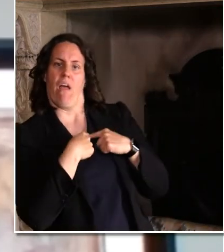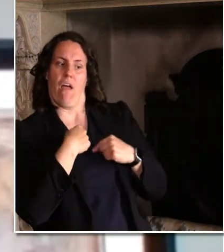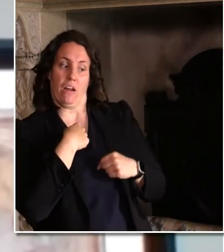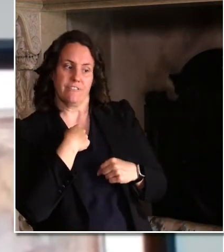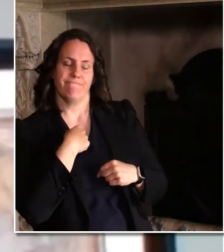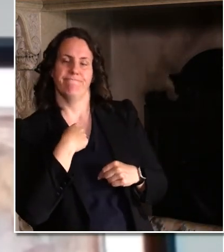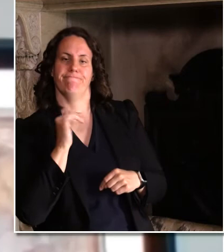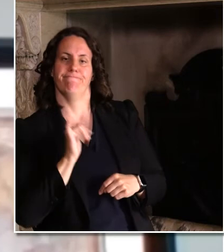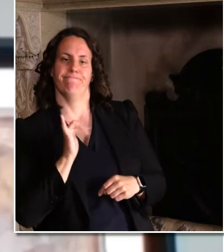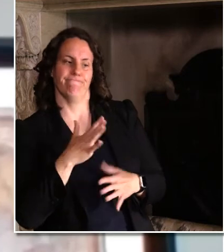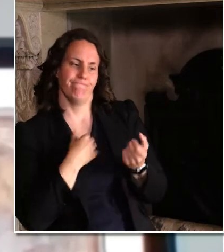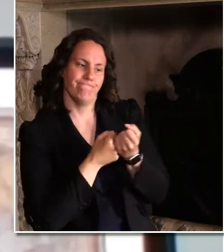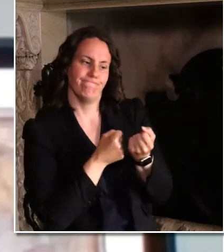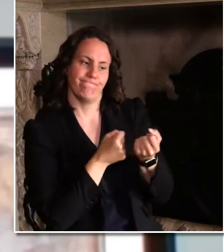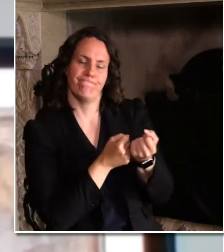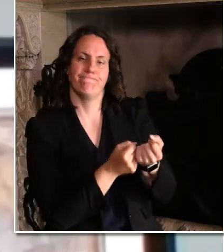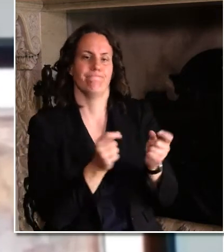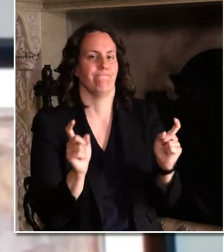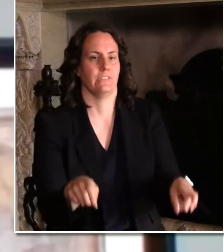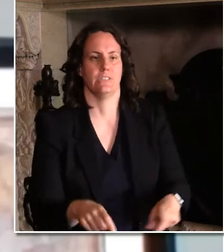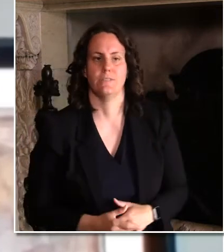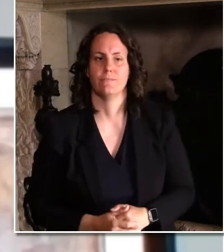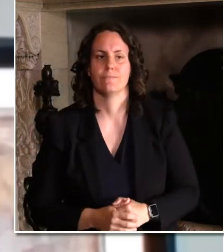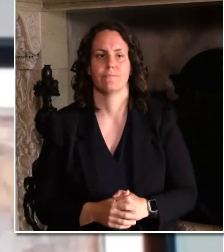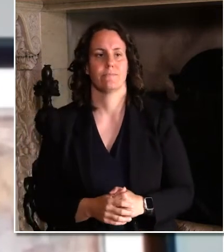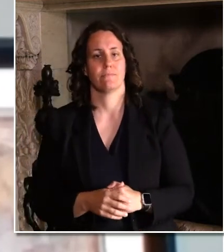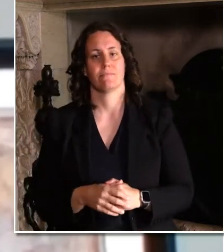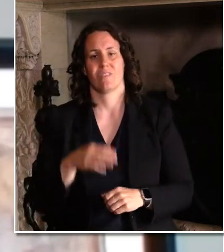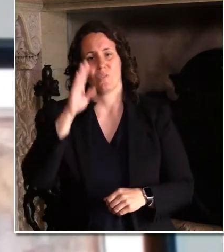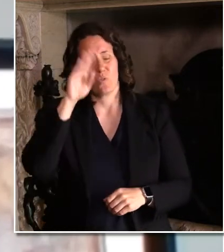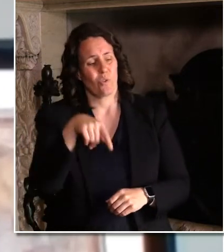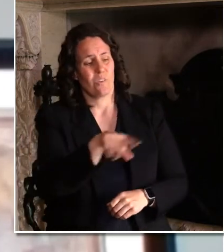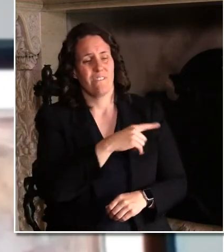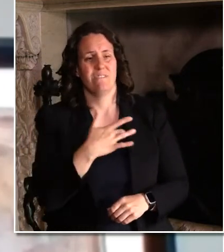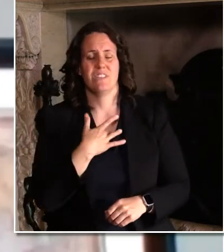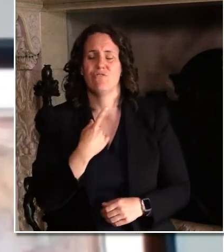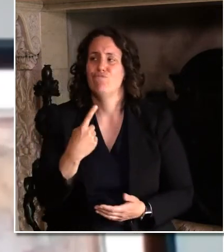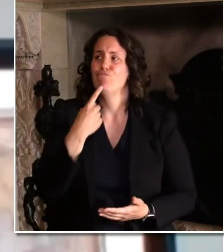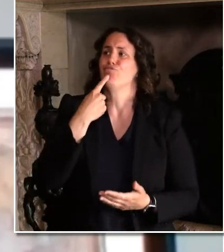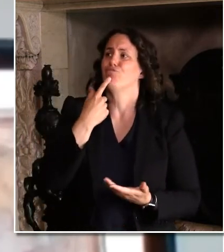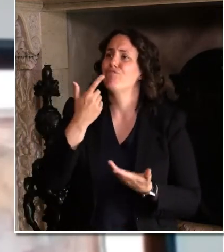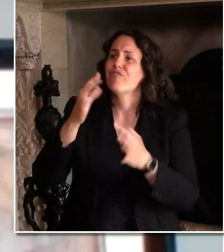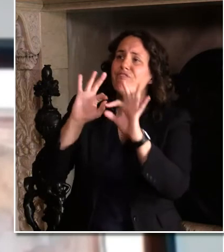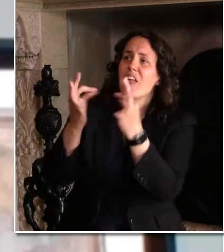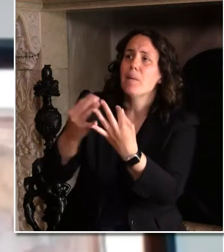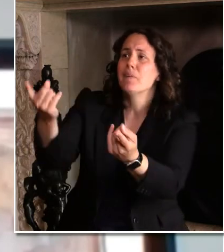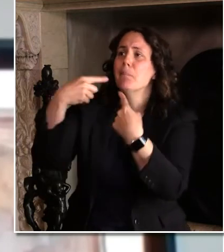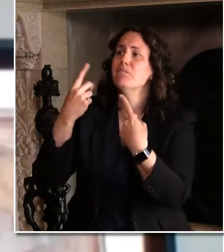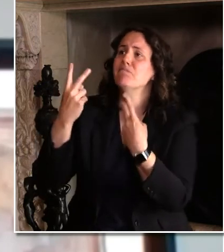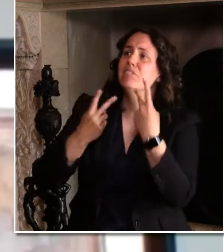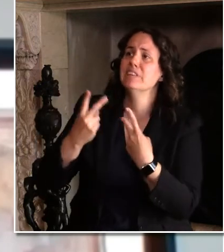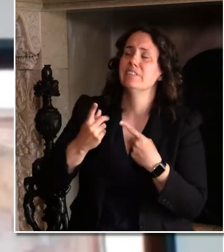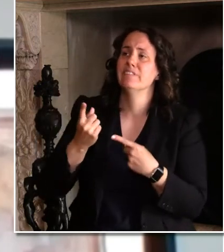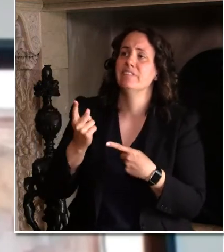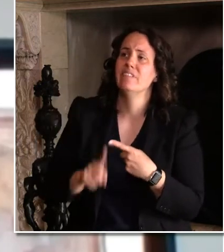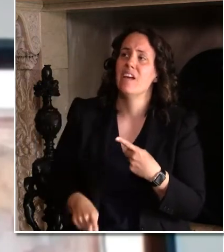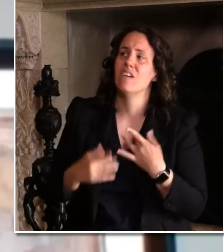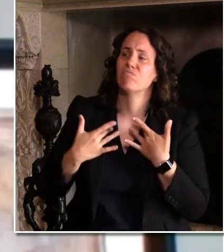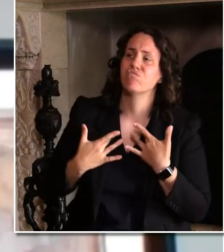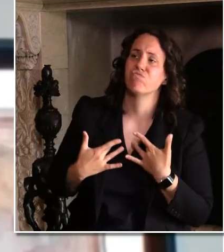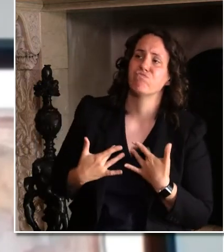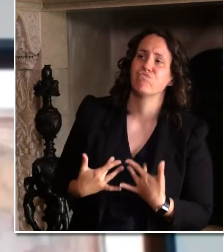miss having their friends and family come and go freely, miss embracing their children and holding their grandchildren, they know that the safest thing for